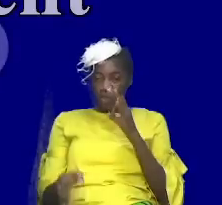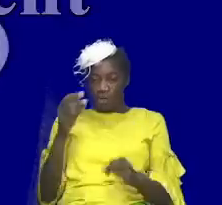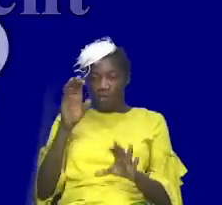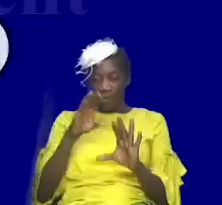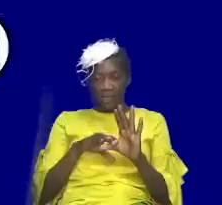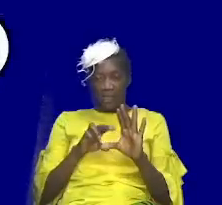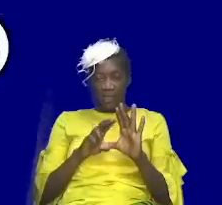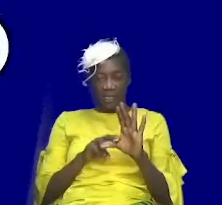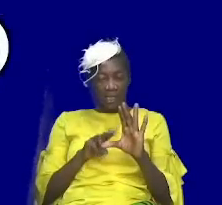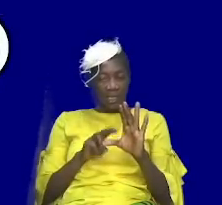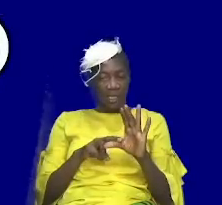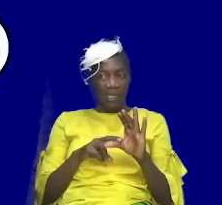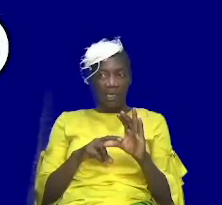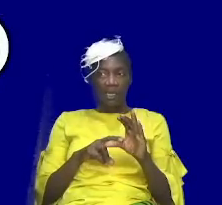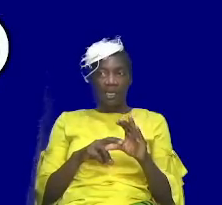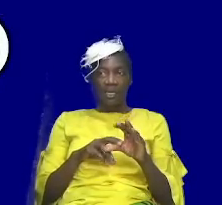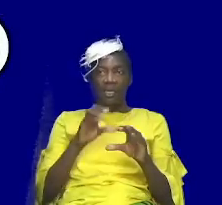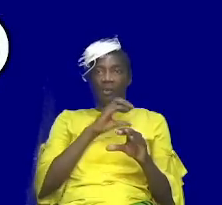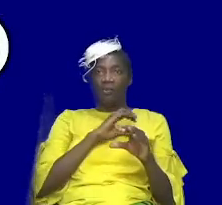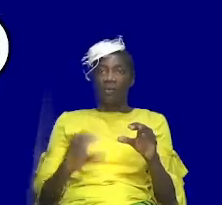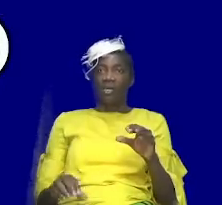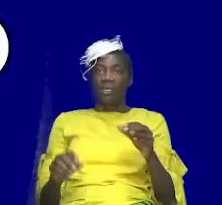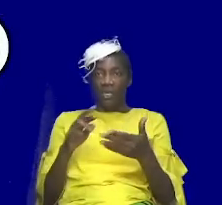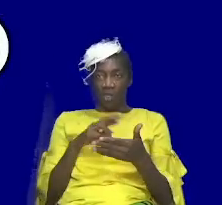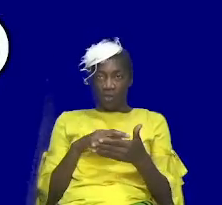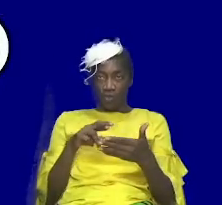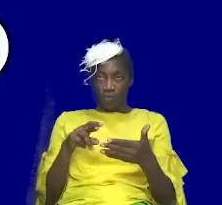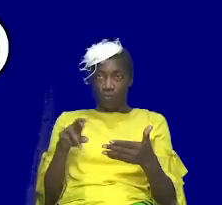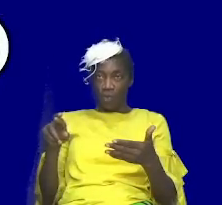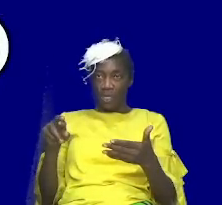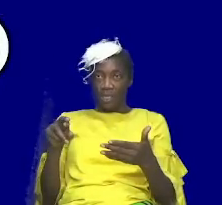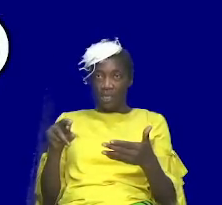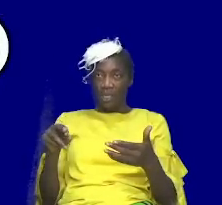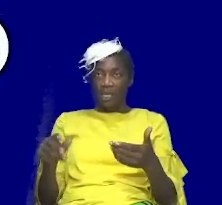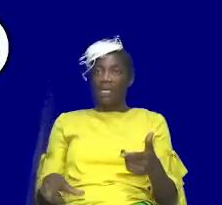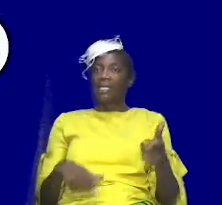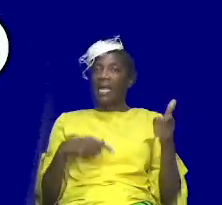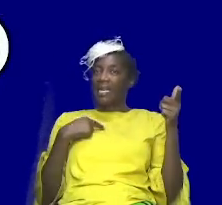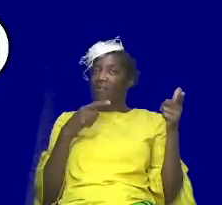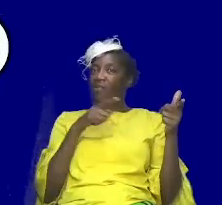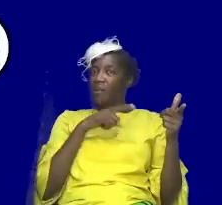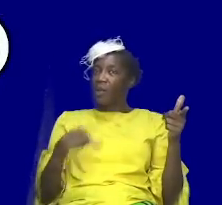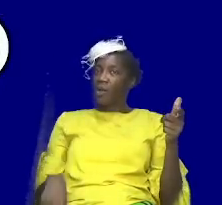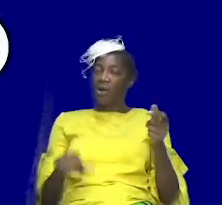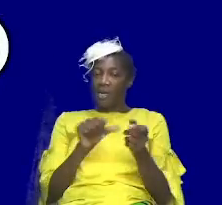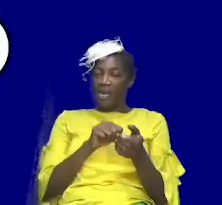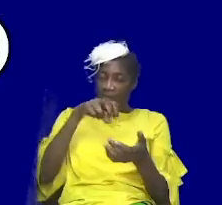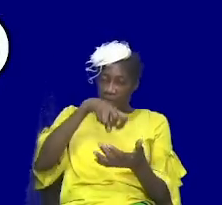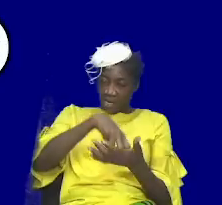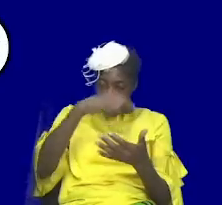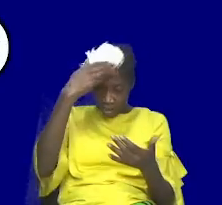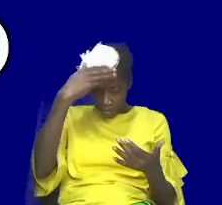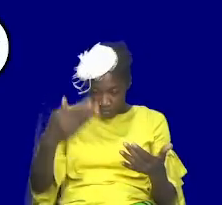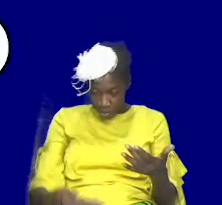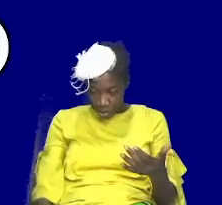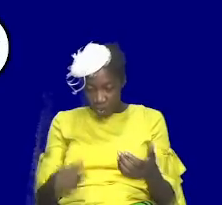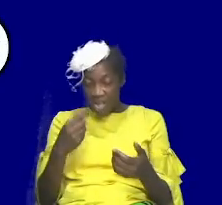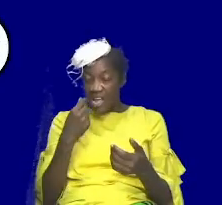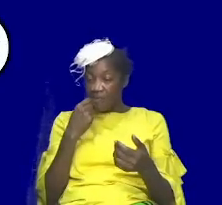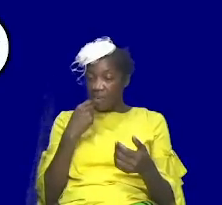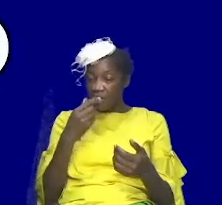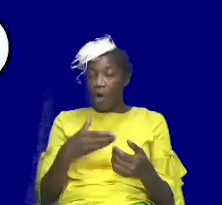seat of Christ. For it is written, as I live, saith the Lord, every knee shall bow to me, and every tongue